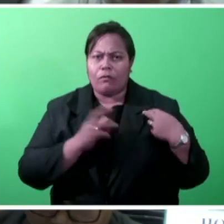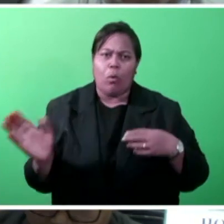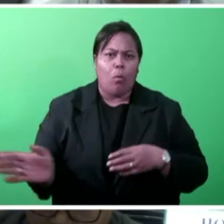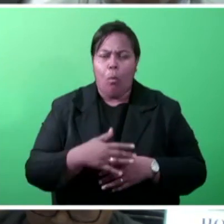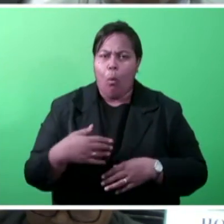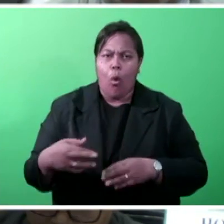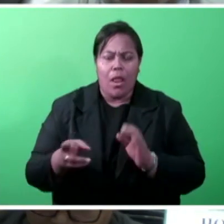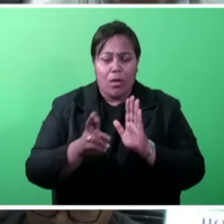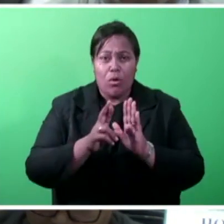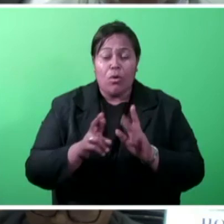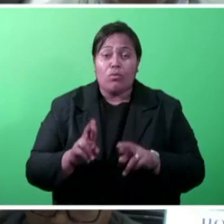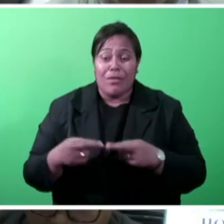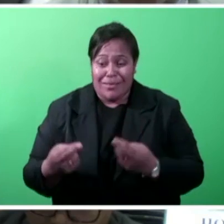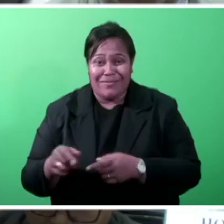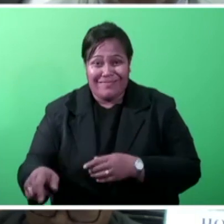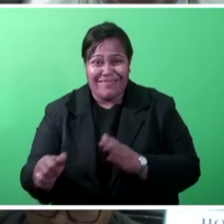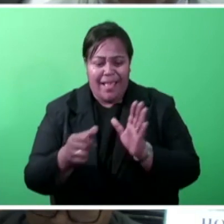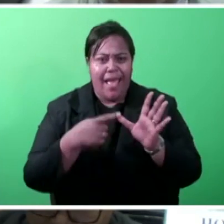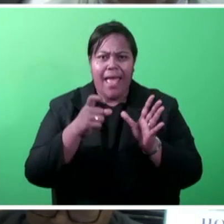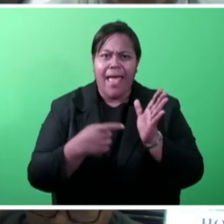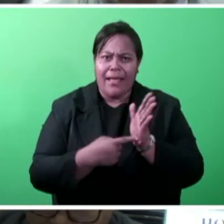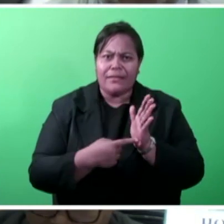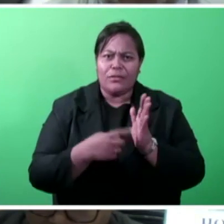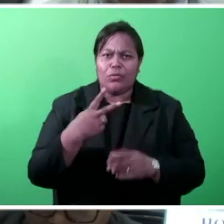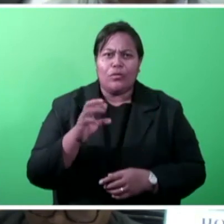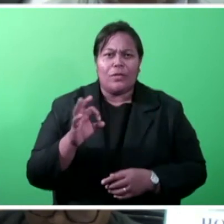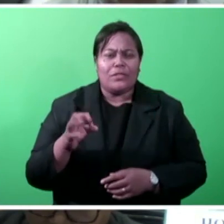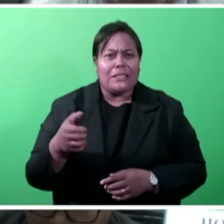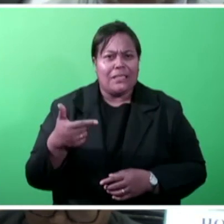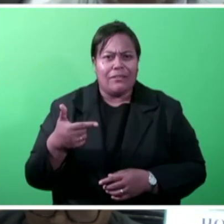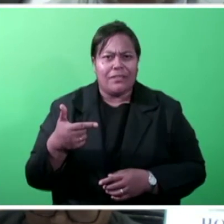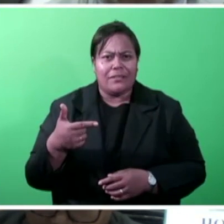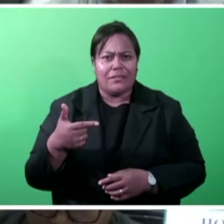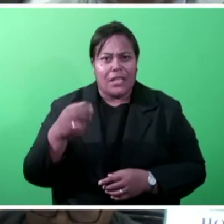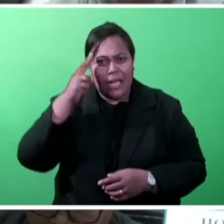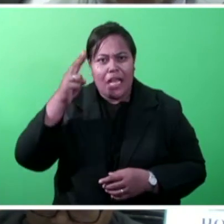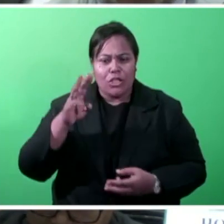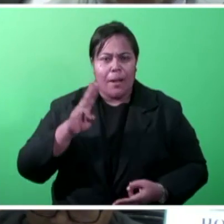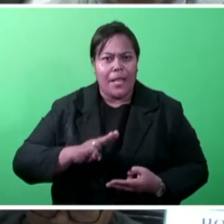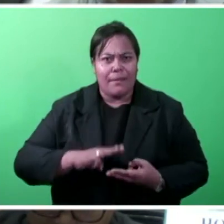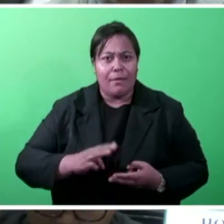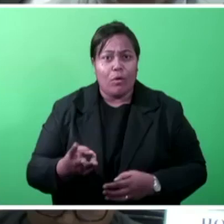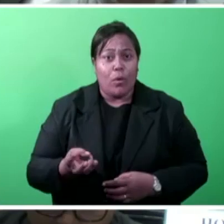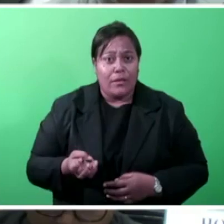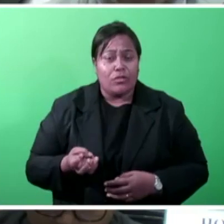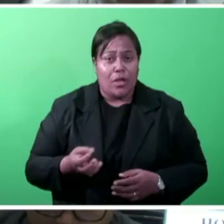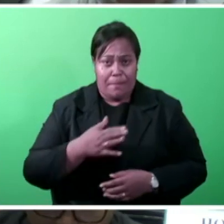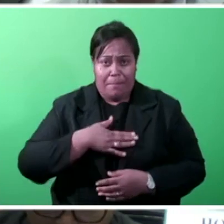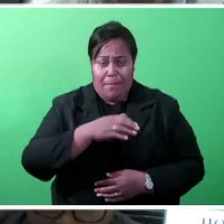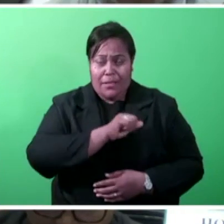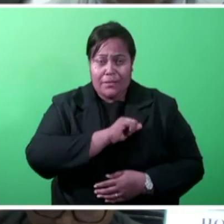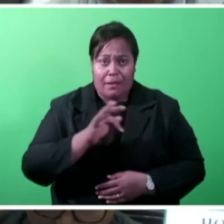Act 2007, 10 Wages Regulation, and the National Minimum Wage. My staff